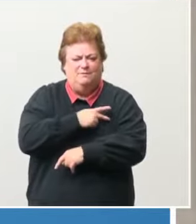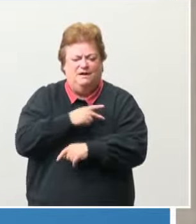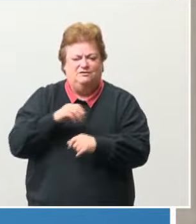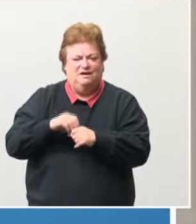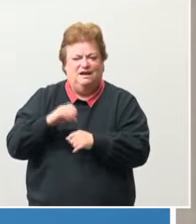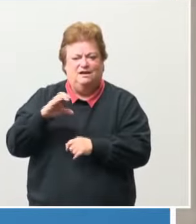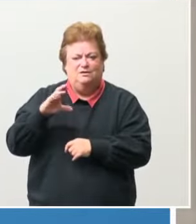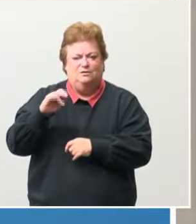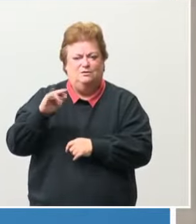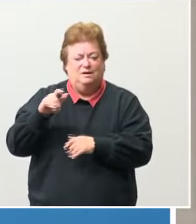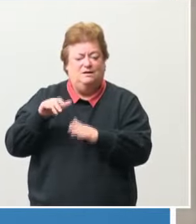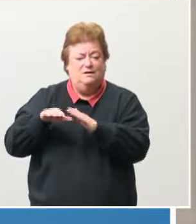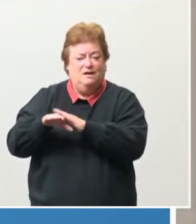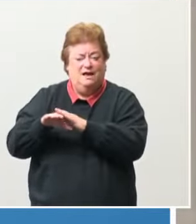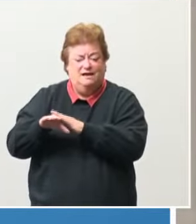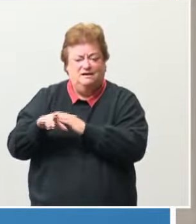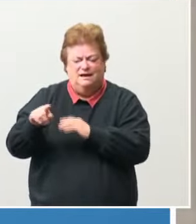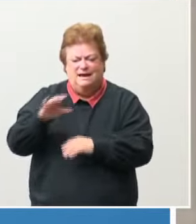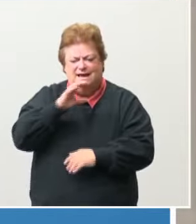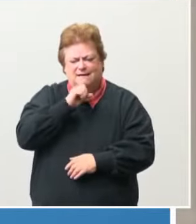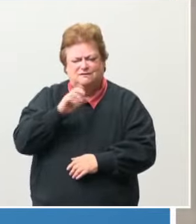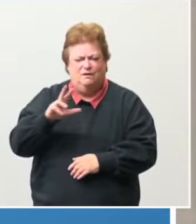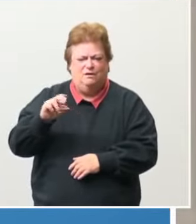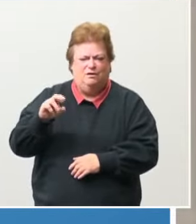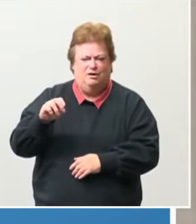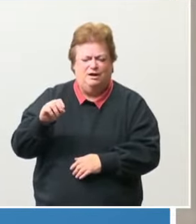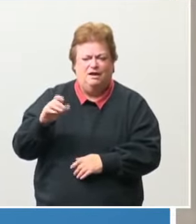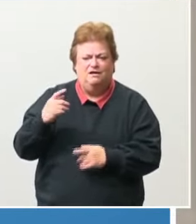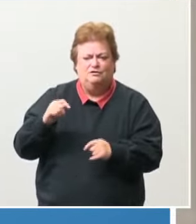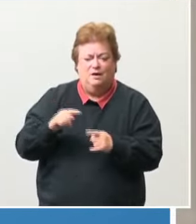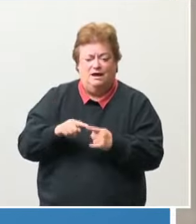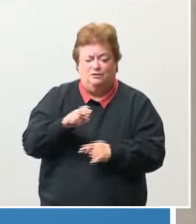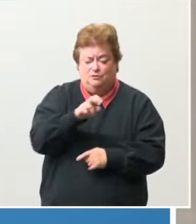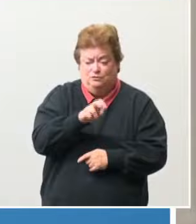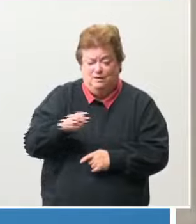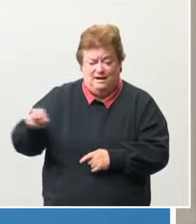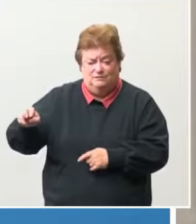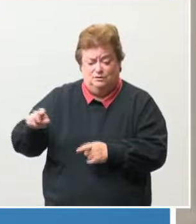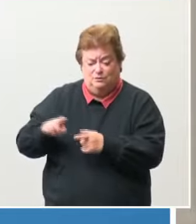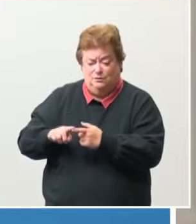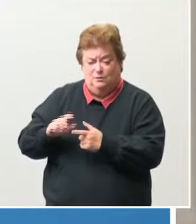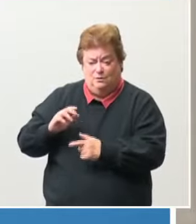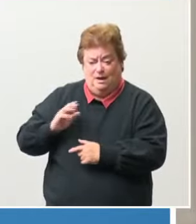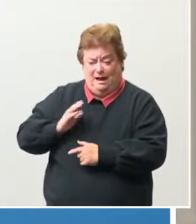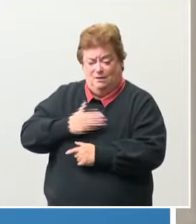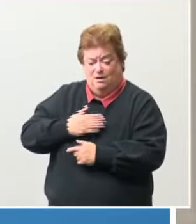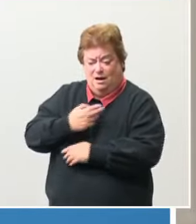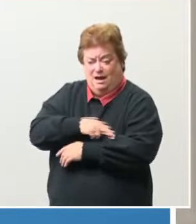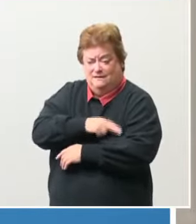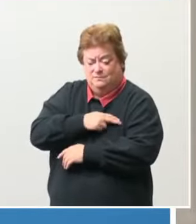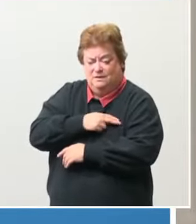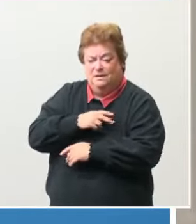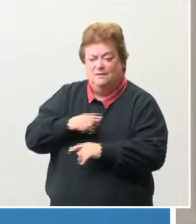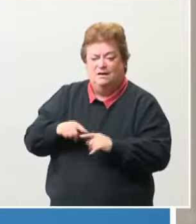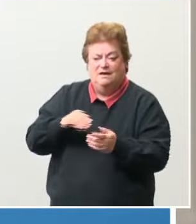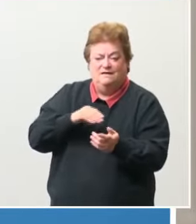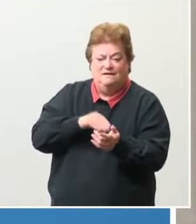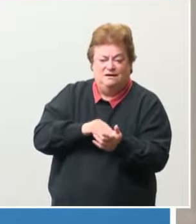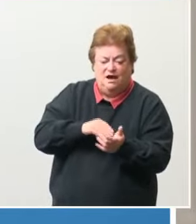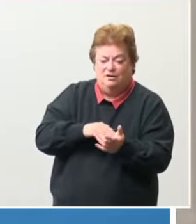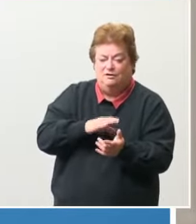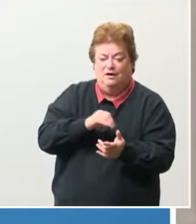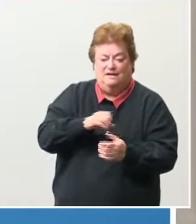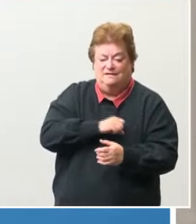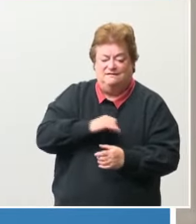critical access hospital who was about 30 years old, and they were trying to transfer this patient to us. The doctor and staff brought to